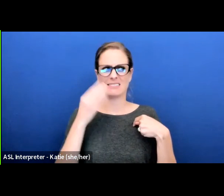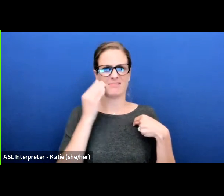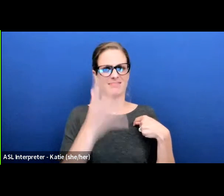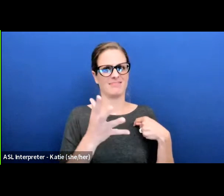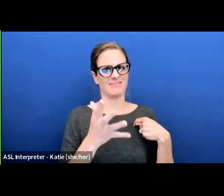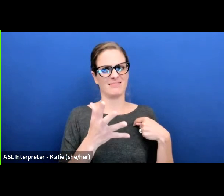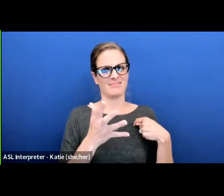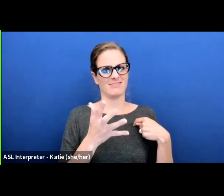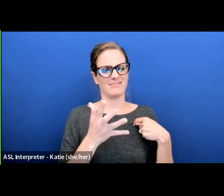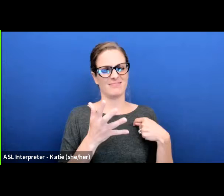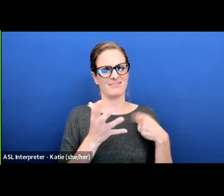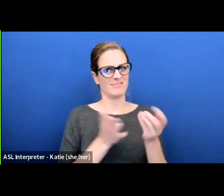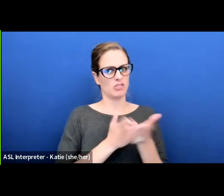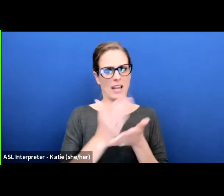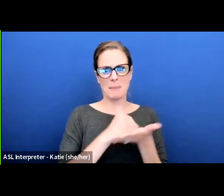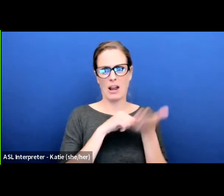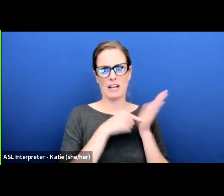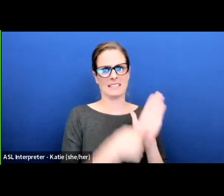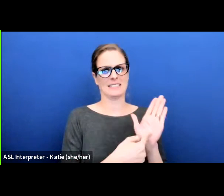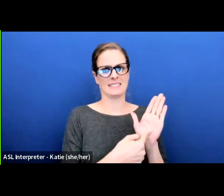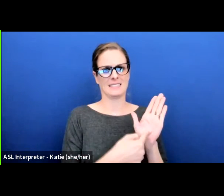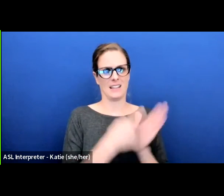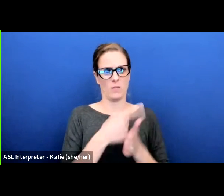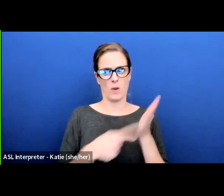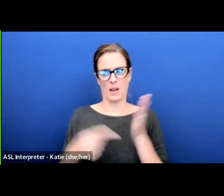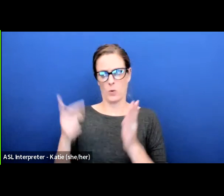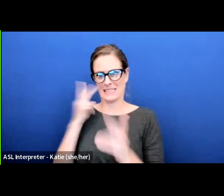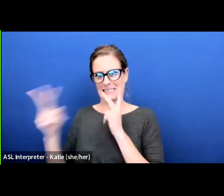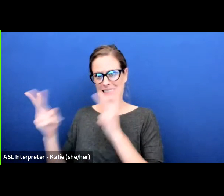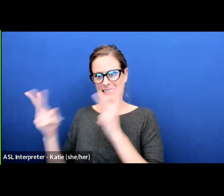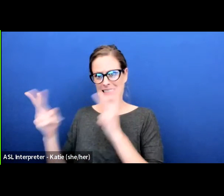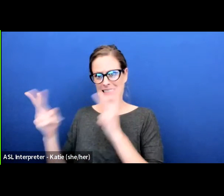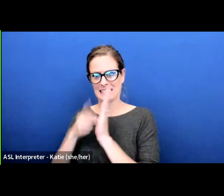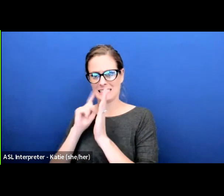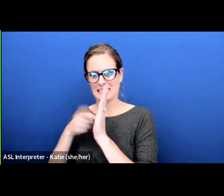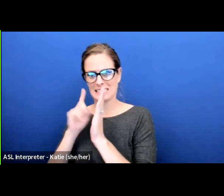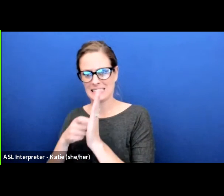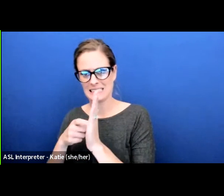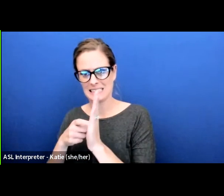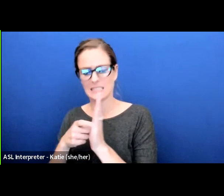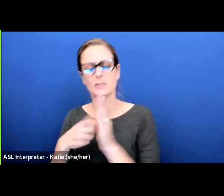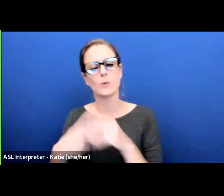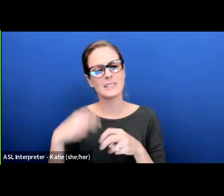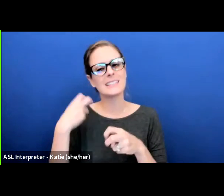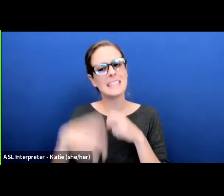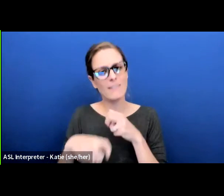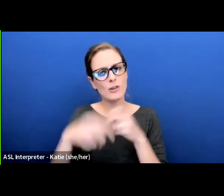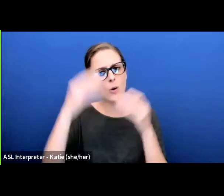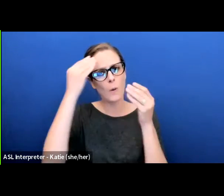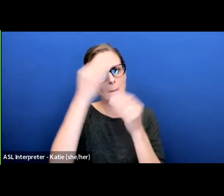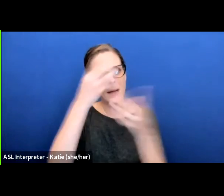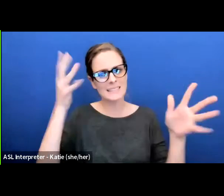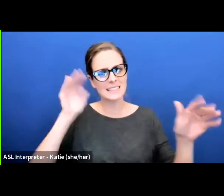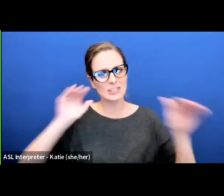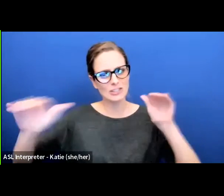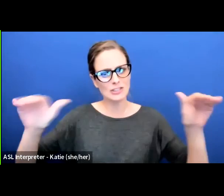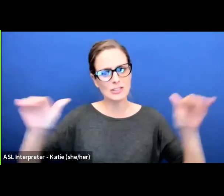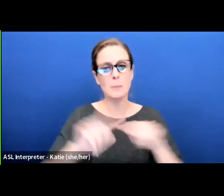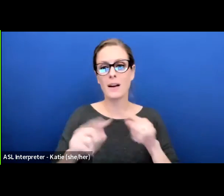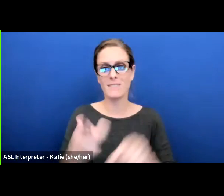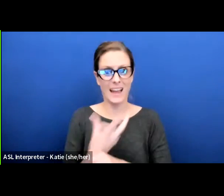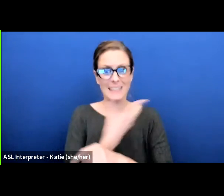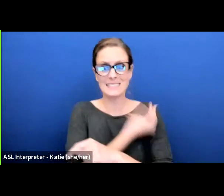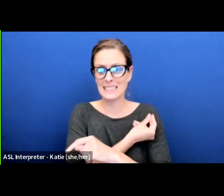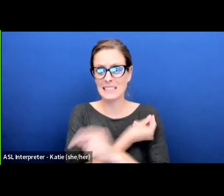about what we're seeing. So I understand it's a difficult message, but vaccines are very protective. They protect people